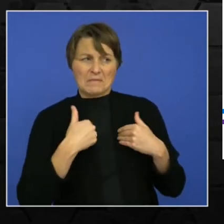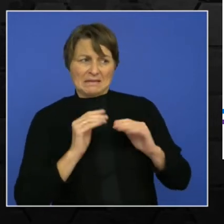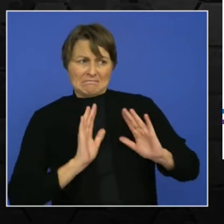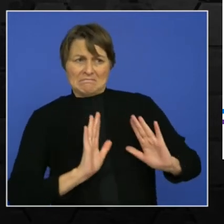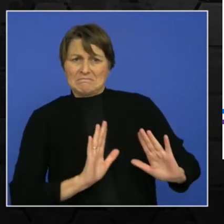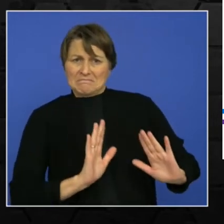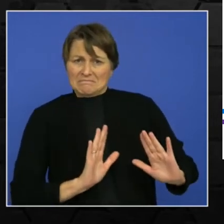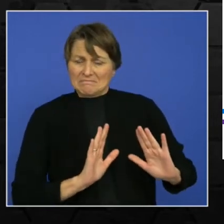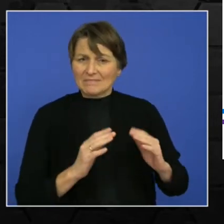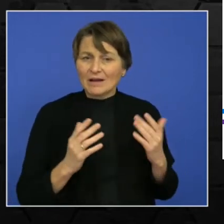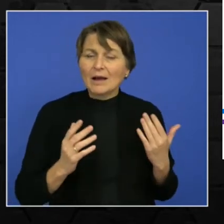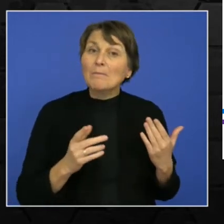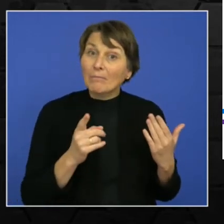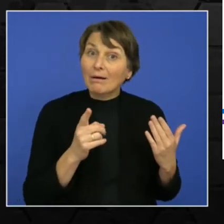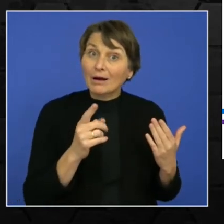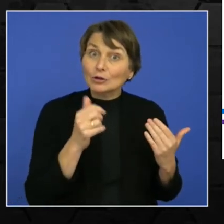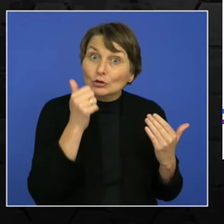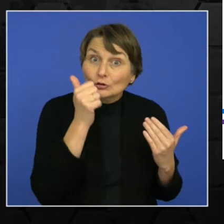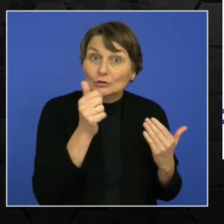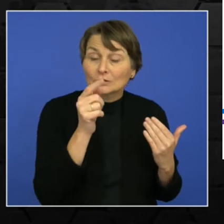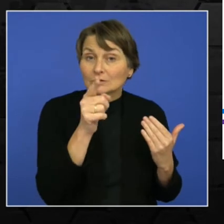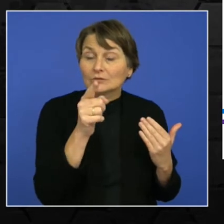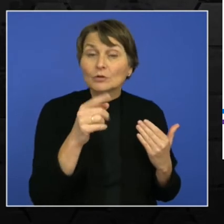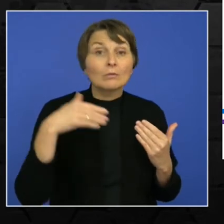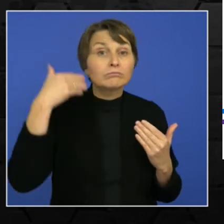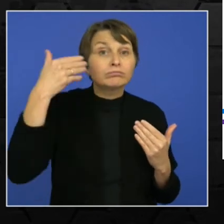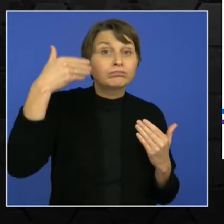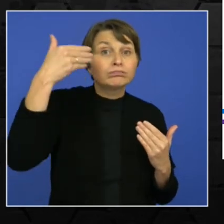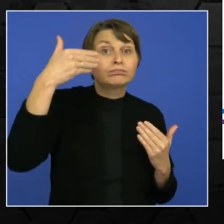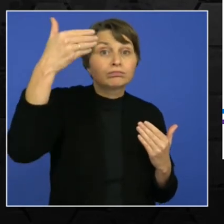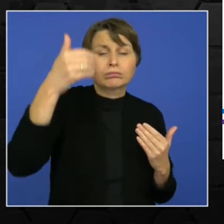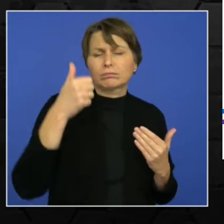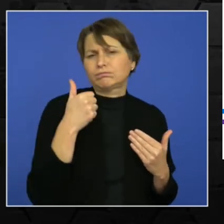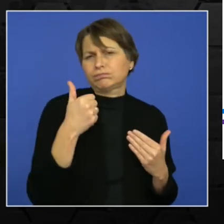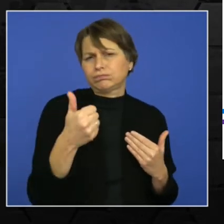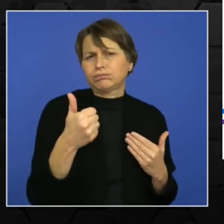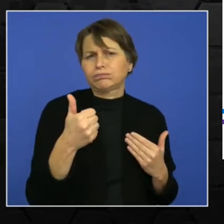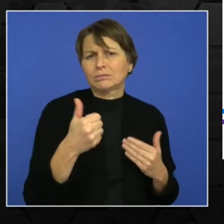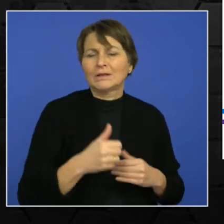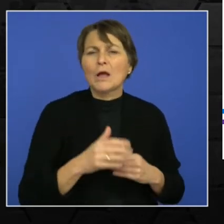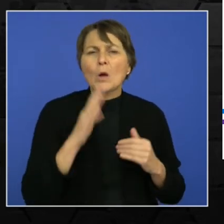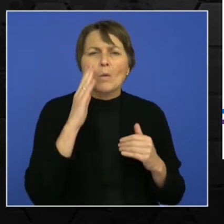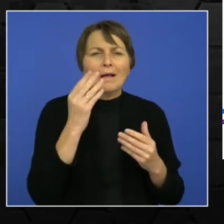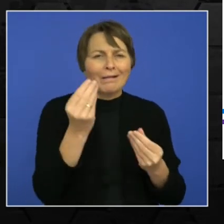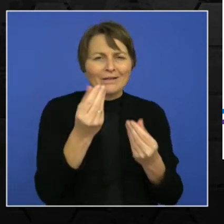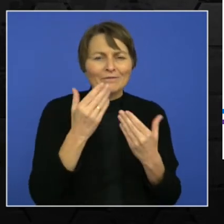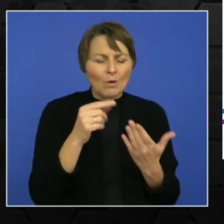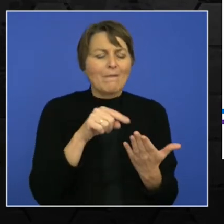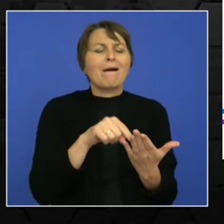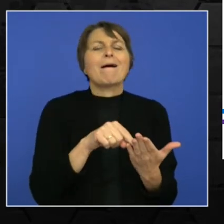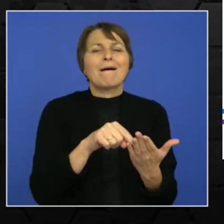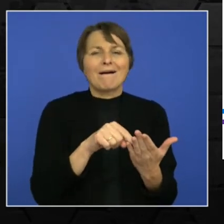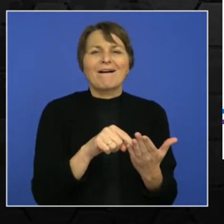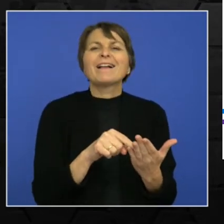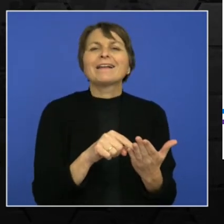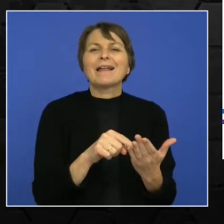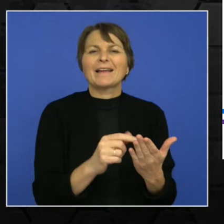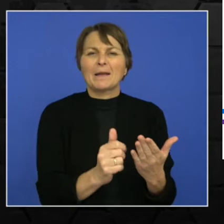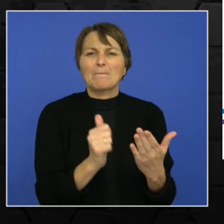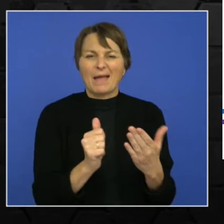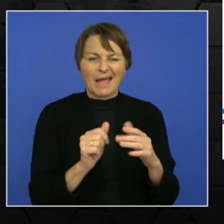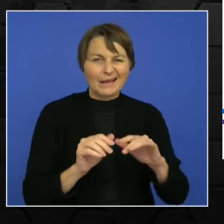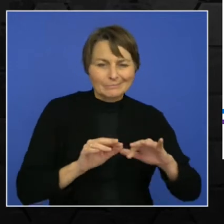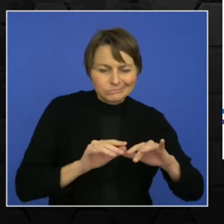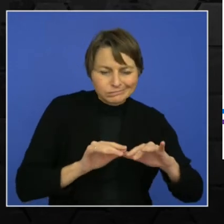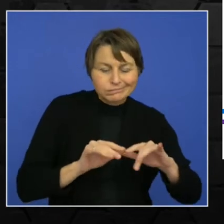it is really helpful for you in the long term because it tells you what is going on the back end. Like you're assigning data types